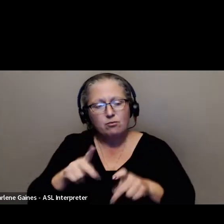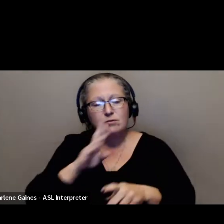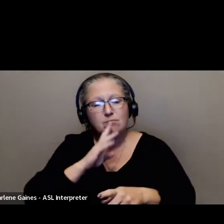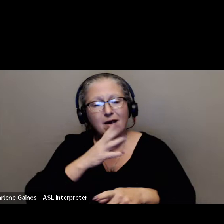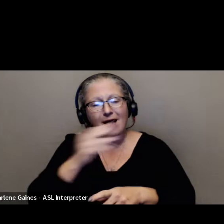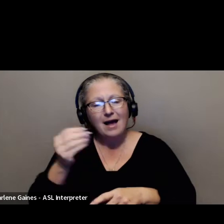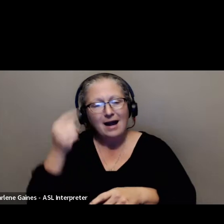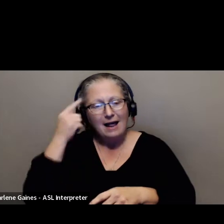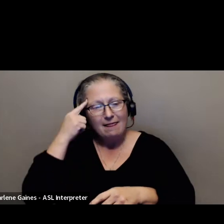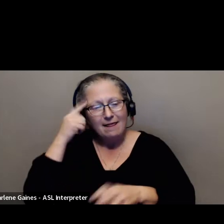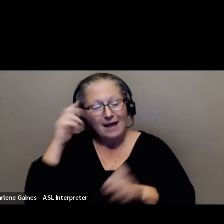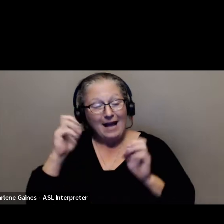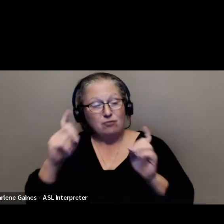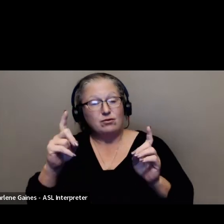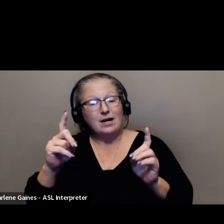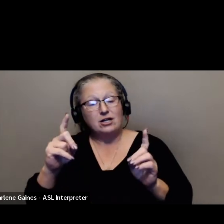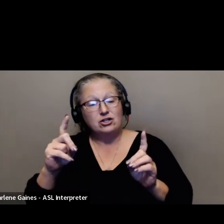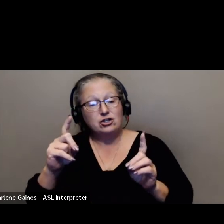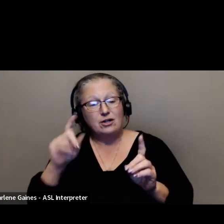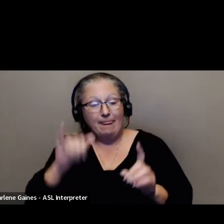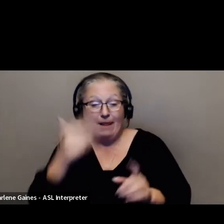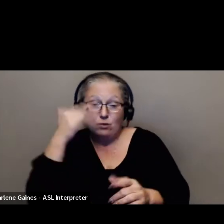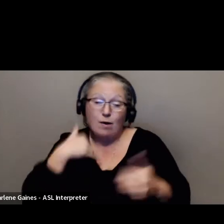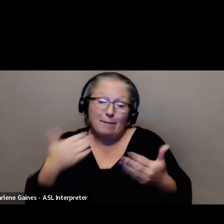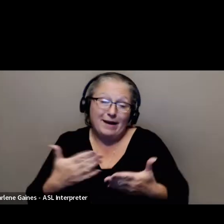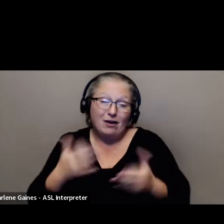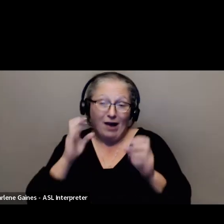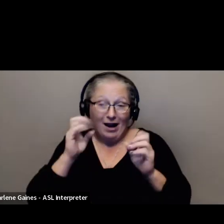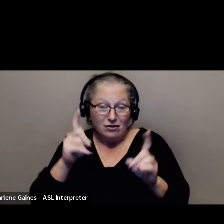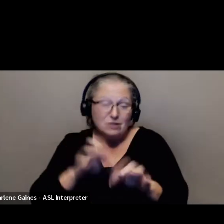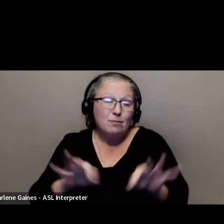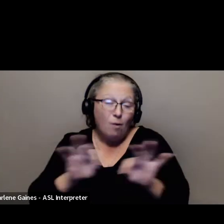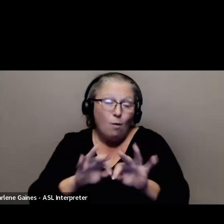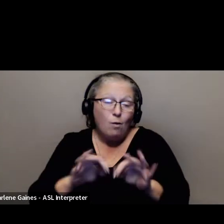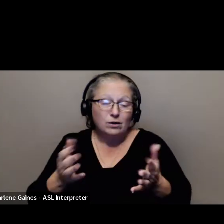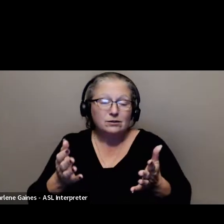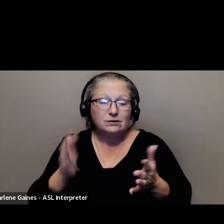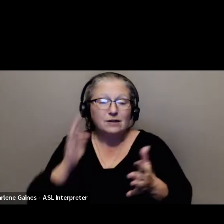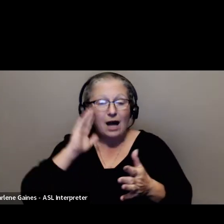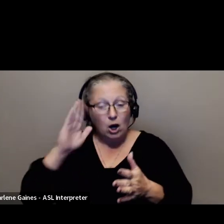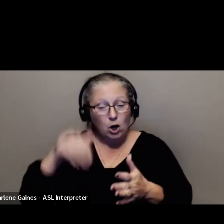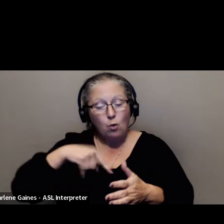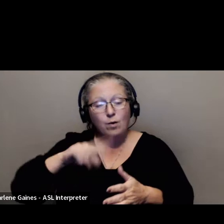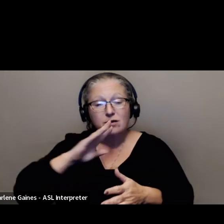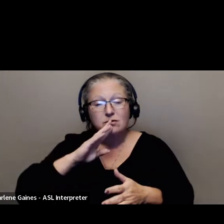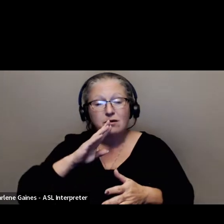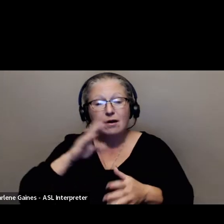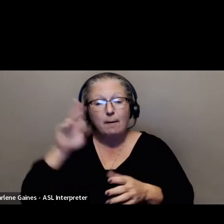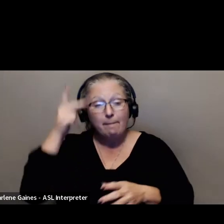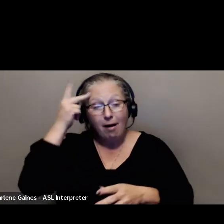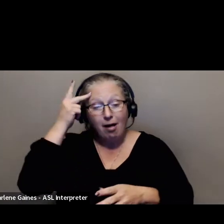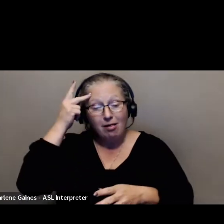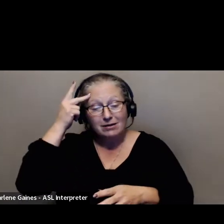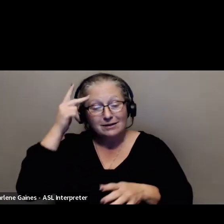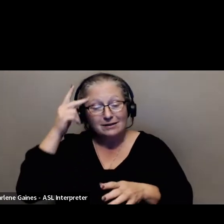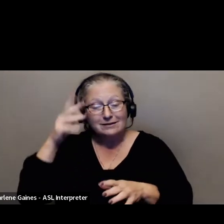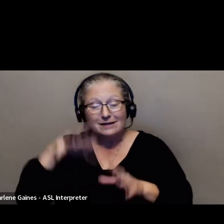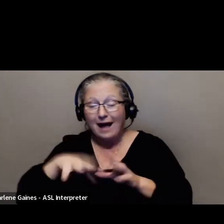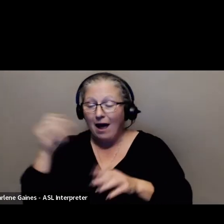think education, well, that's why I'm here. Education is important. And I know we said keep politics out of the